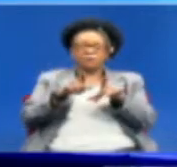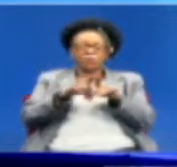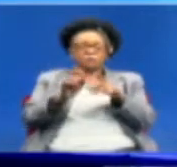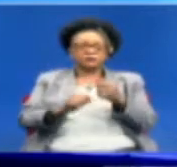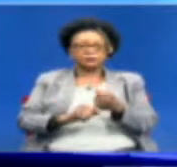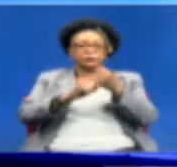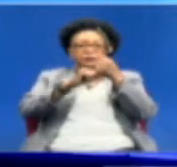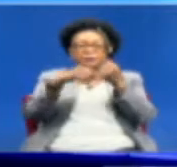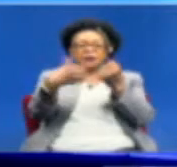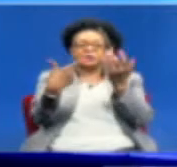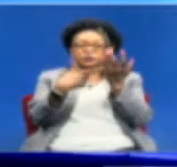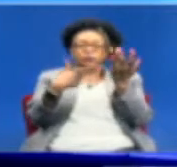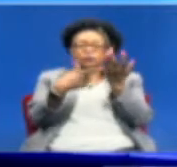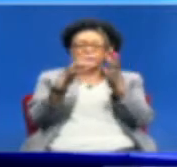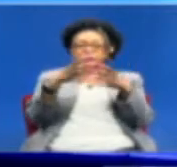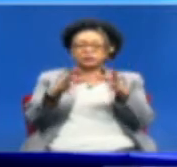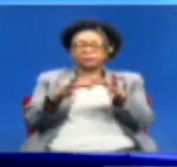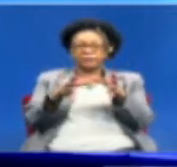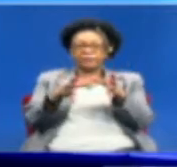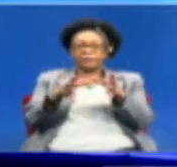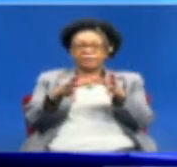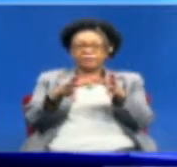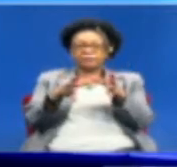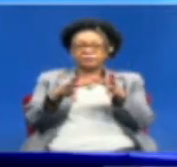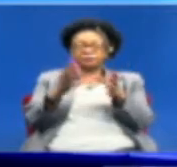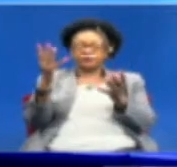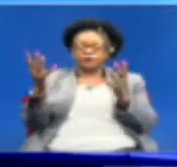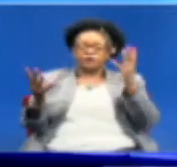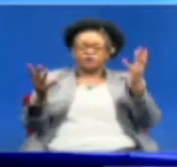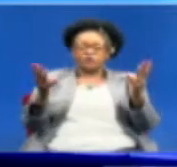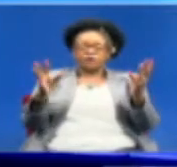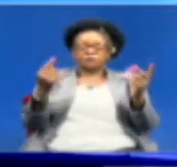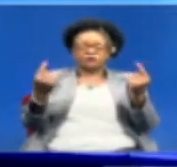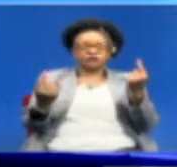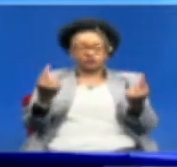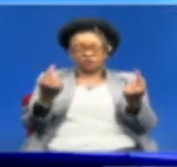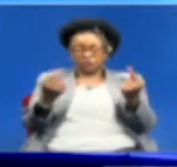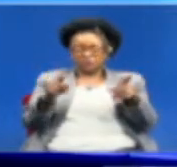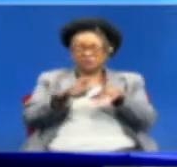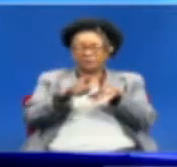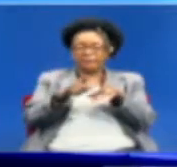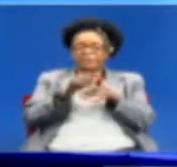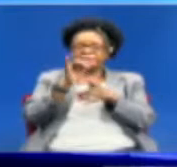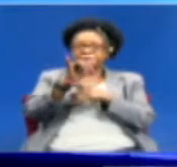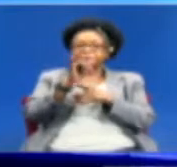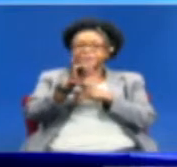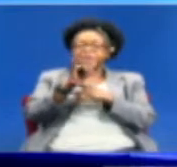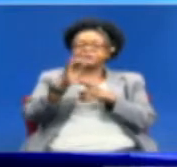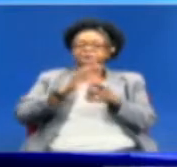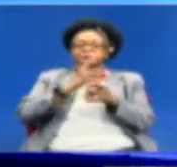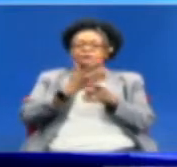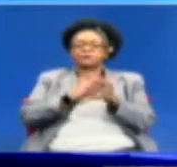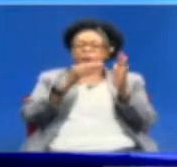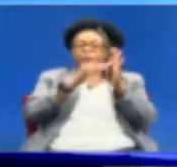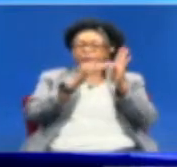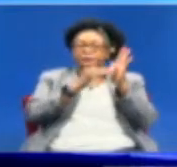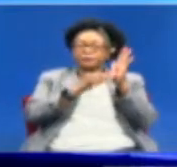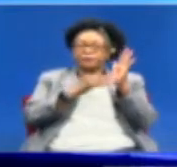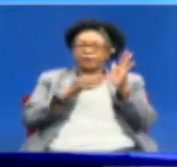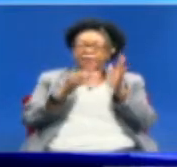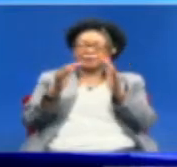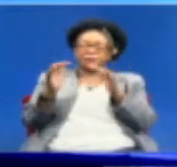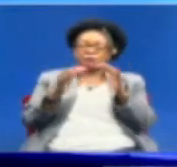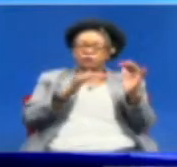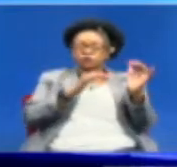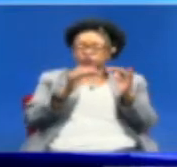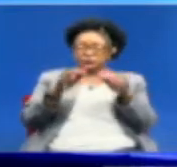by a technical team composed of 4 members from each side. The establishment of the committee stipulated in the motion moved by the